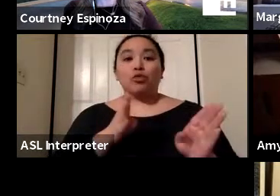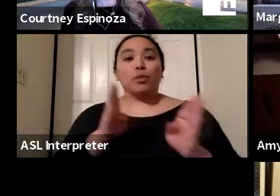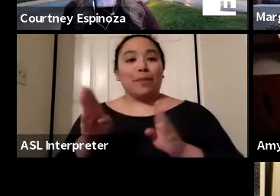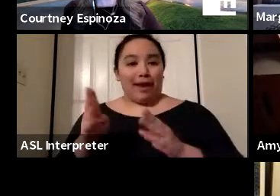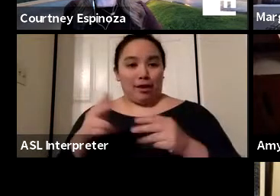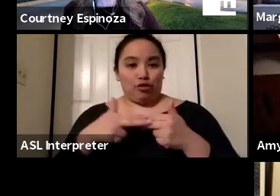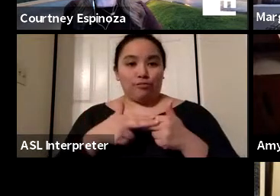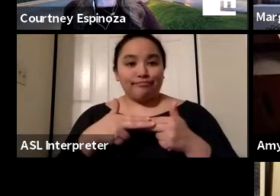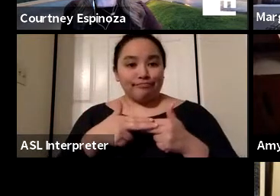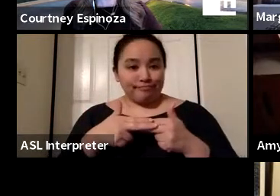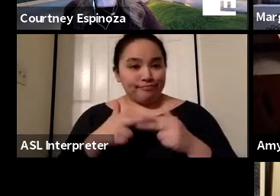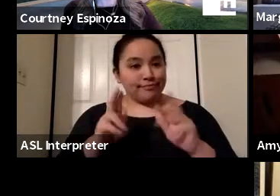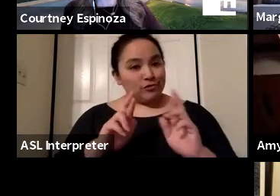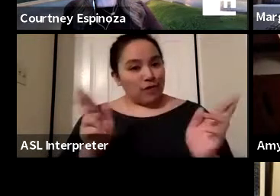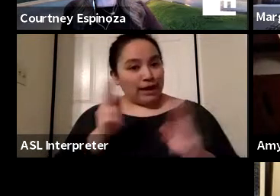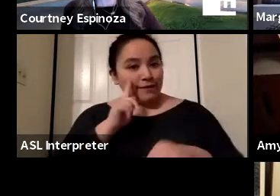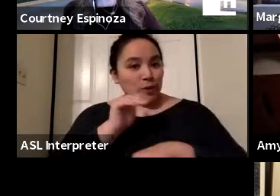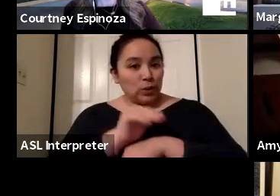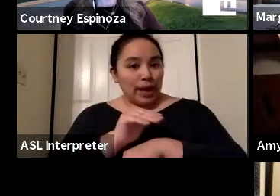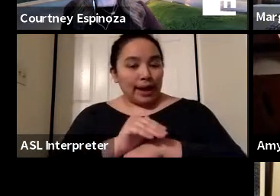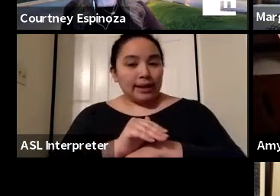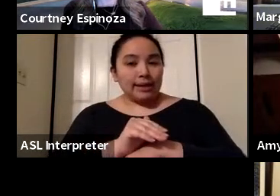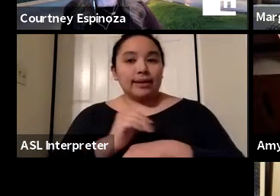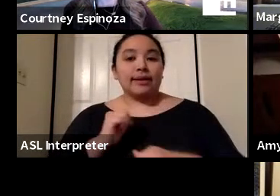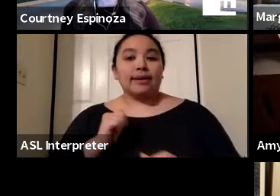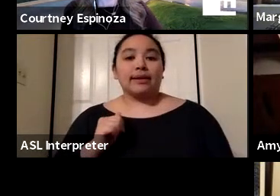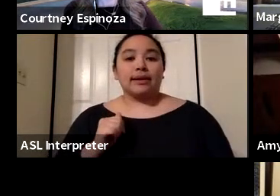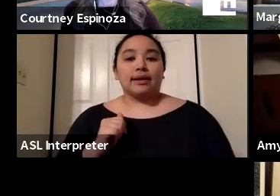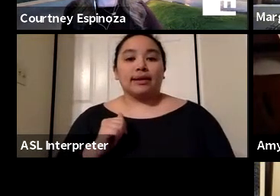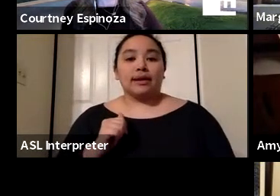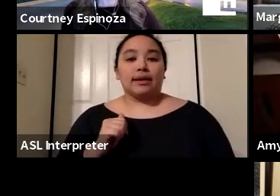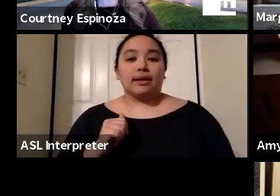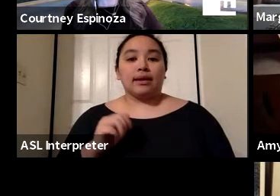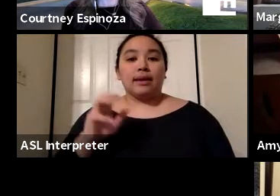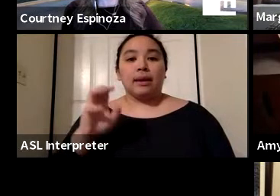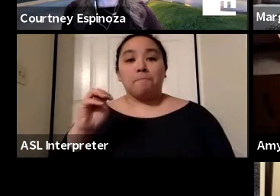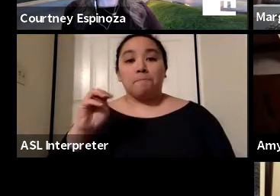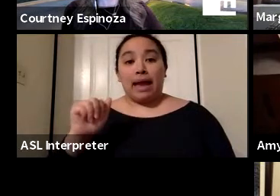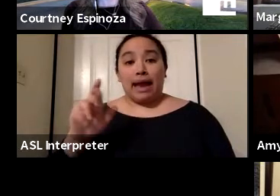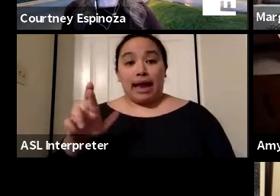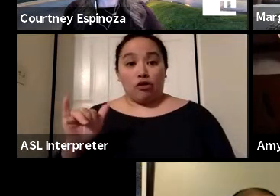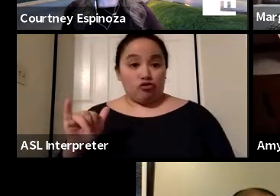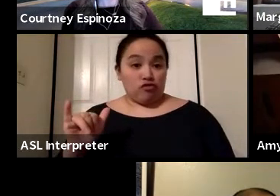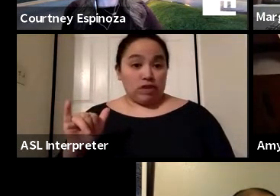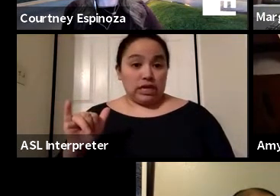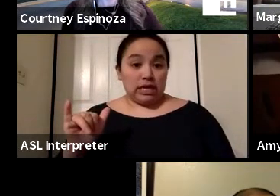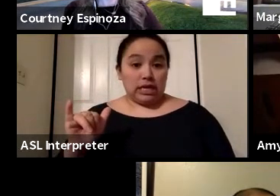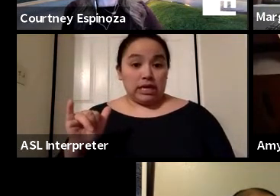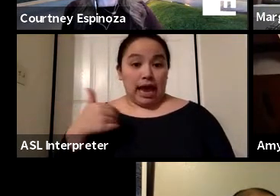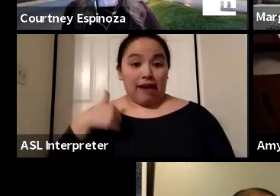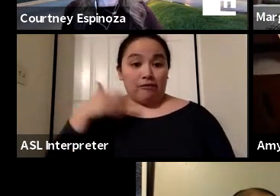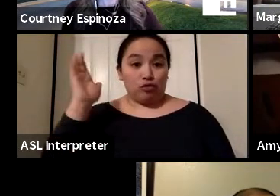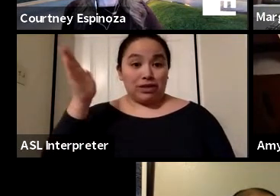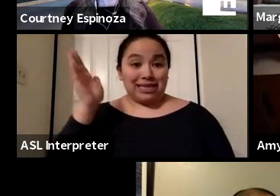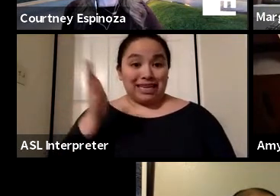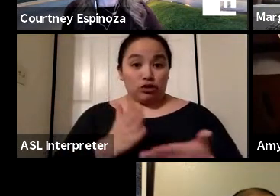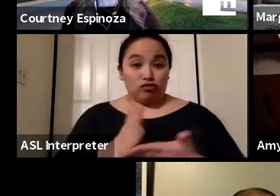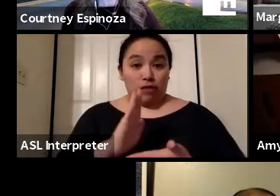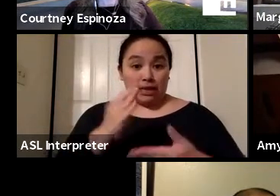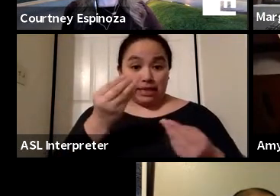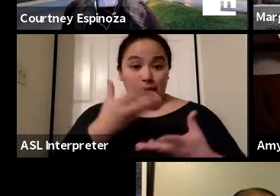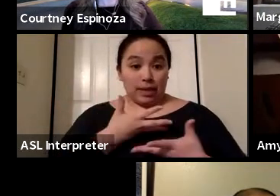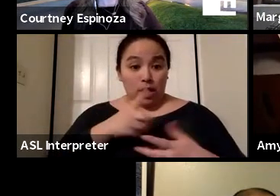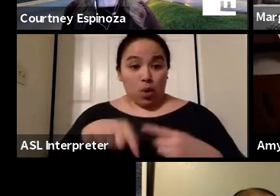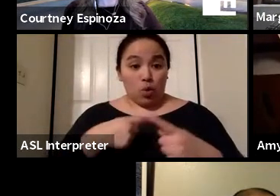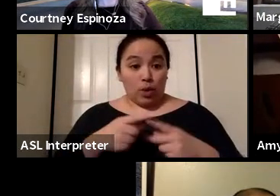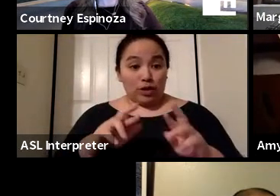deck for tonight's presentation, and Mary should have presenter rights. Mary, let me know when you're ready.